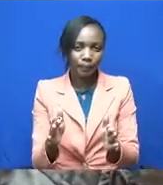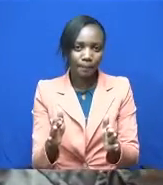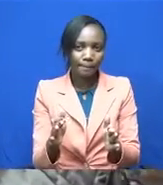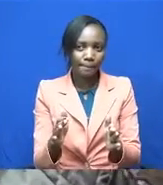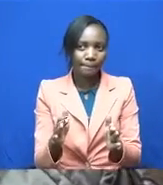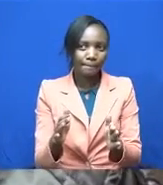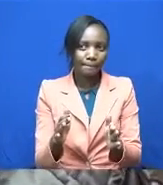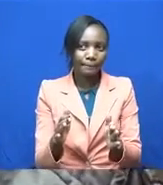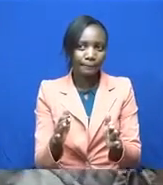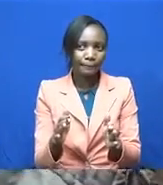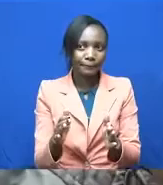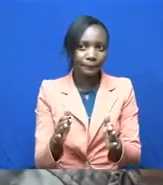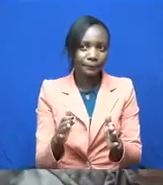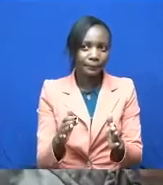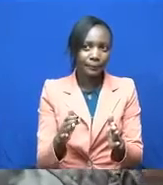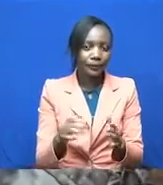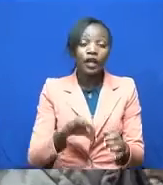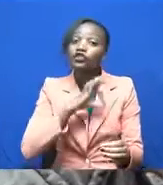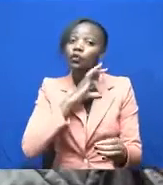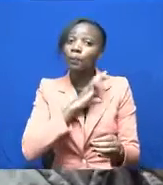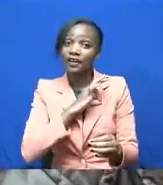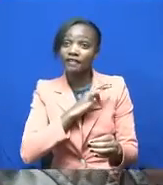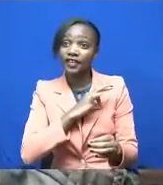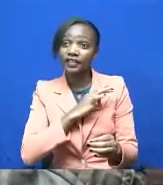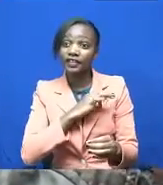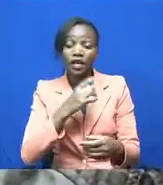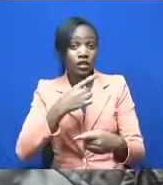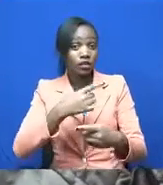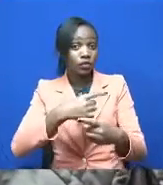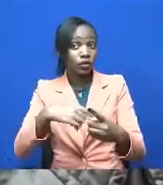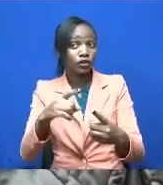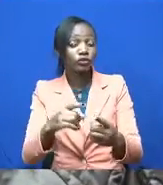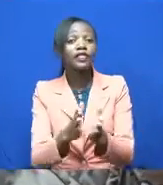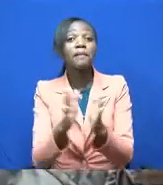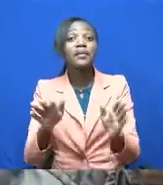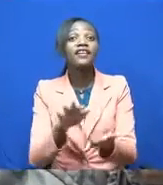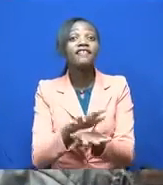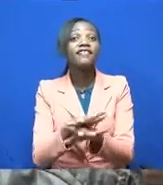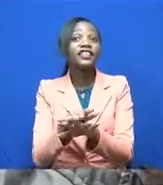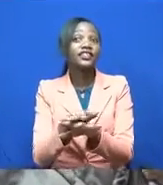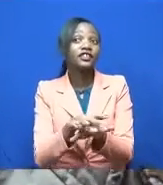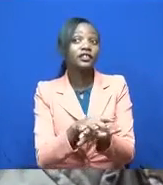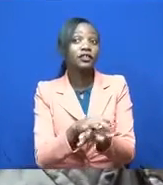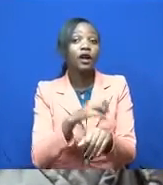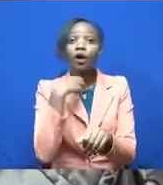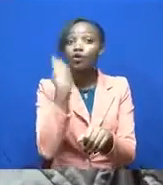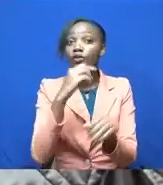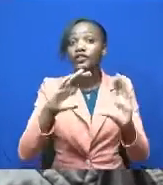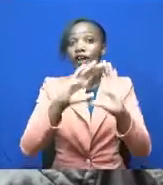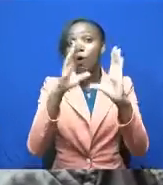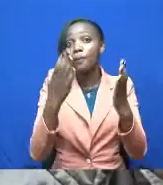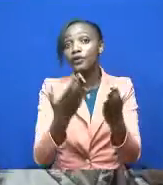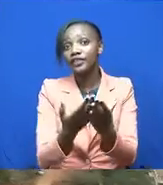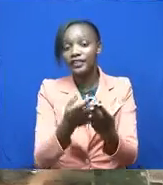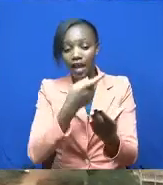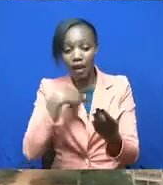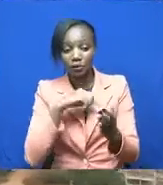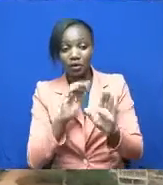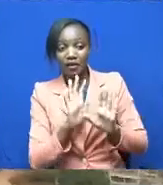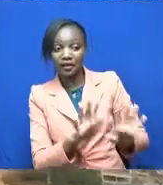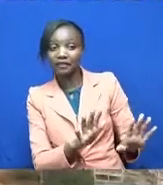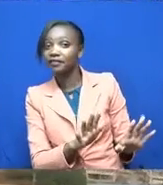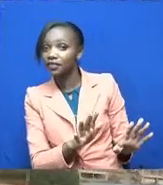community. So ilikuwa benefit ikikuja inaenda kwa samaki kubwa. Wanajiita community. Sisi community tunaacha nyuma.